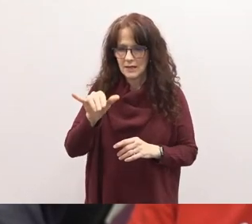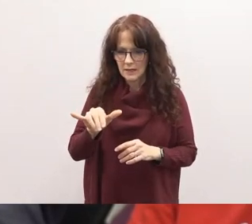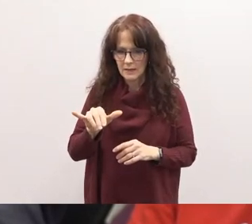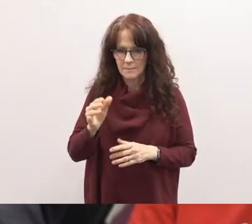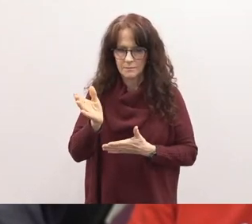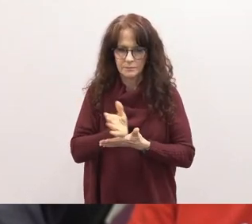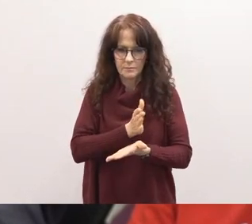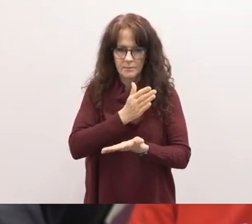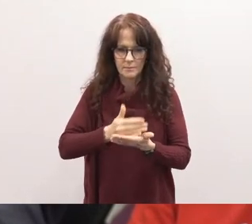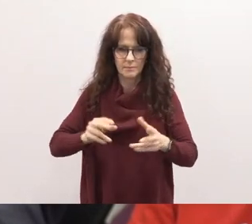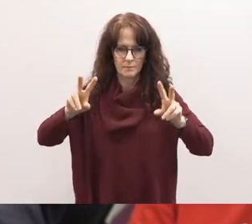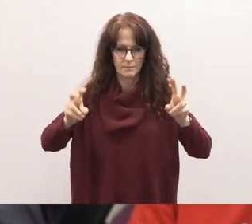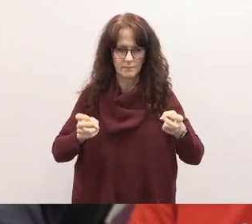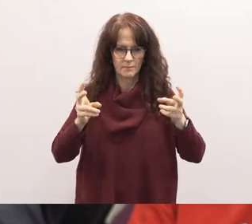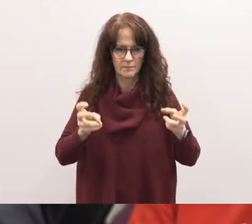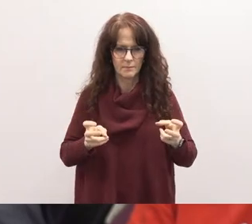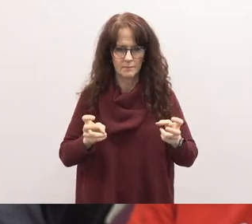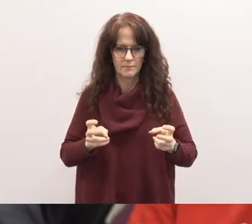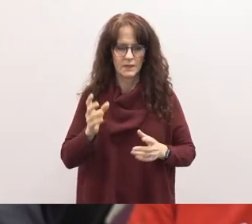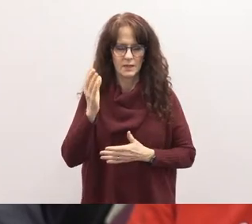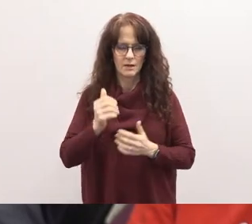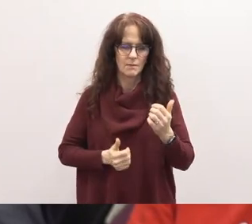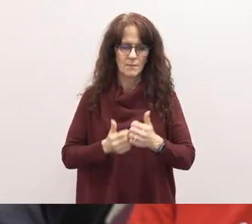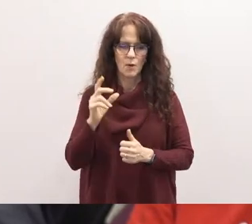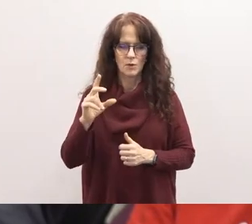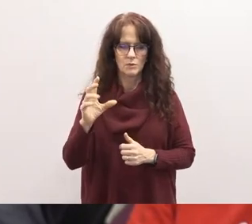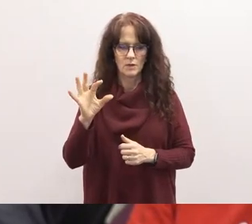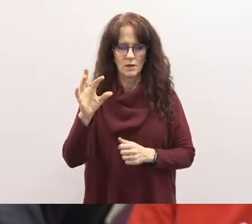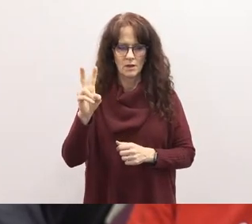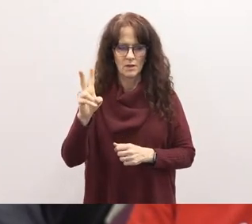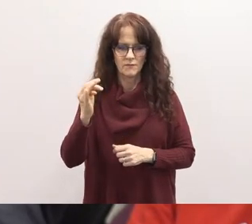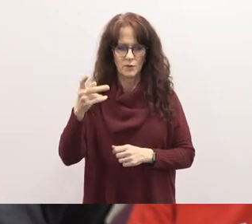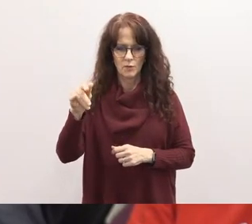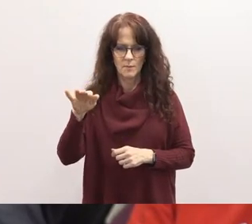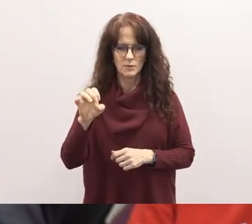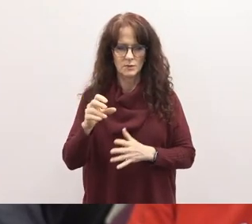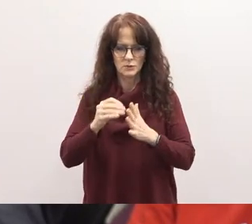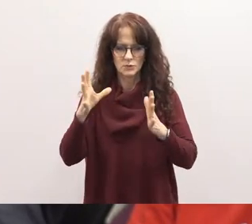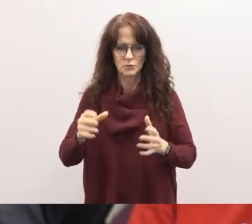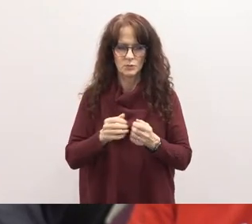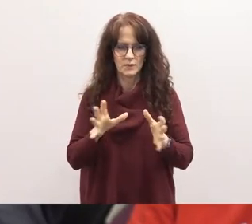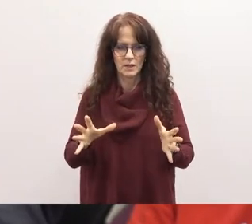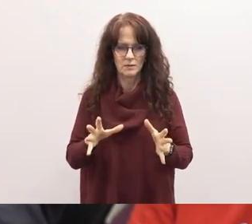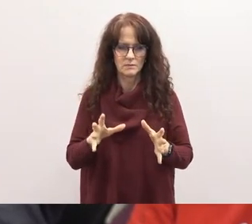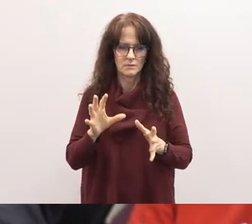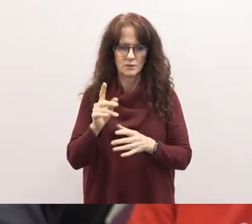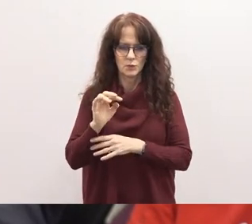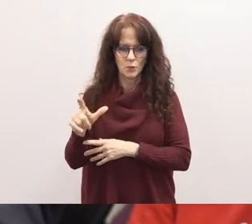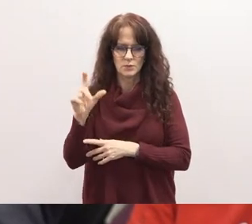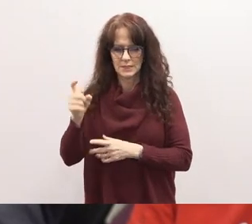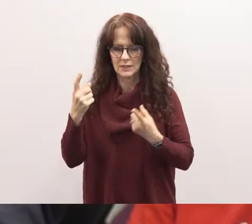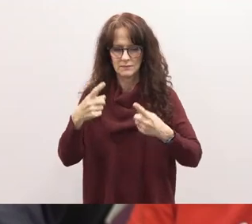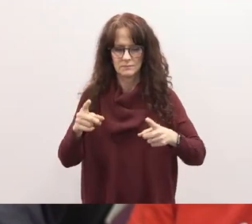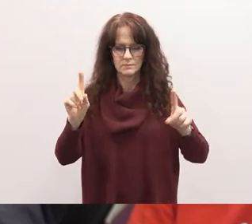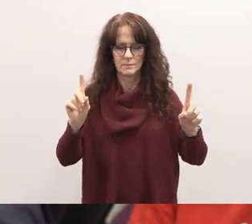budget issue that once again leaves our most vulnerable students without the tools they need to succeed in school.